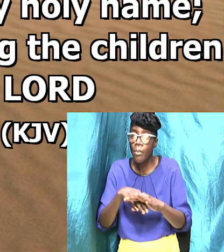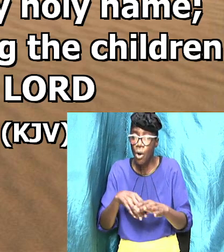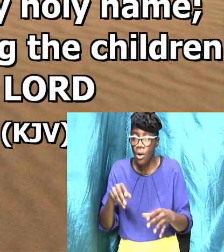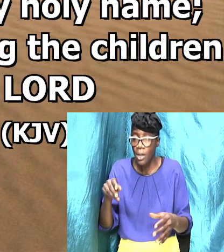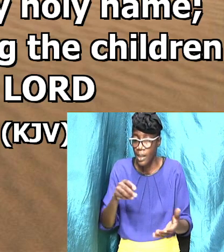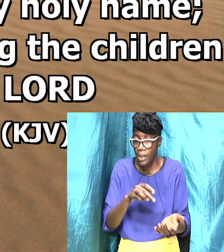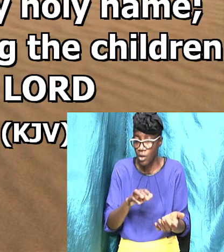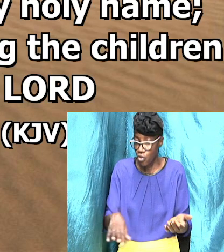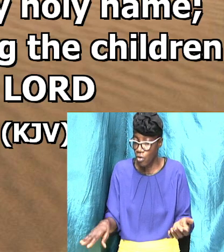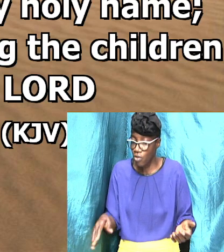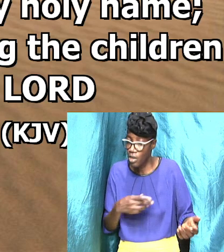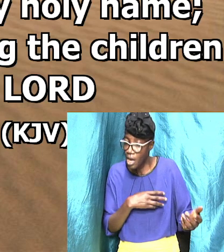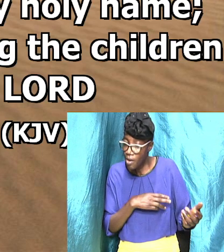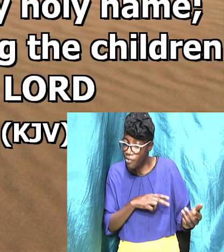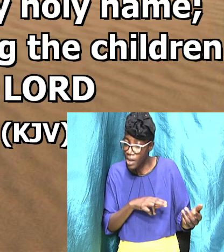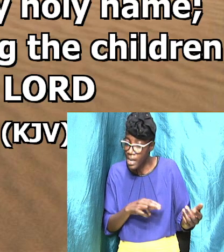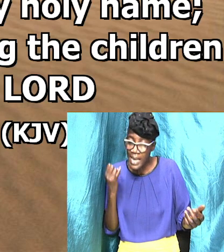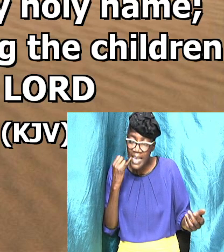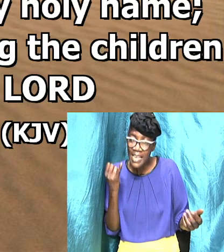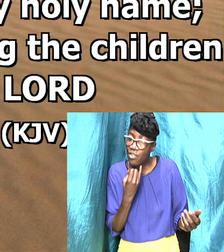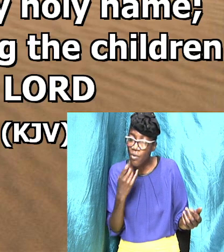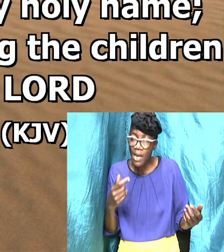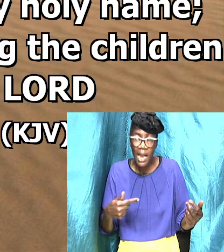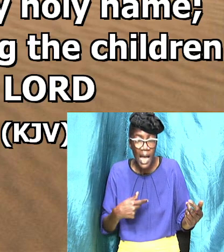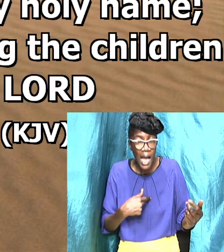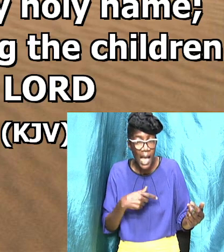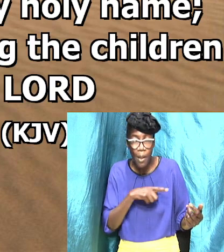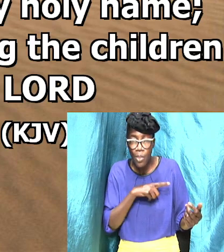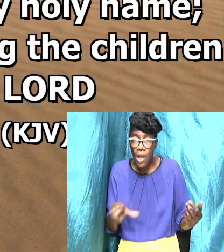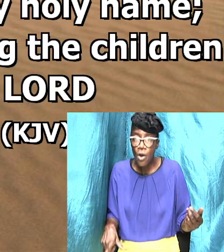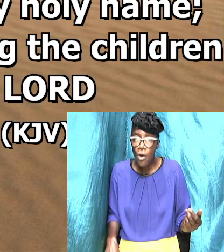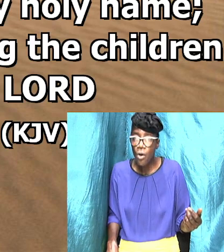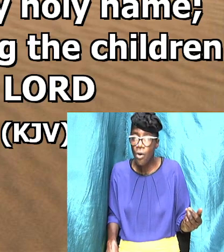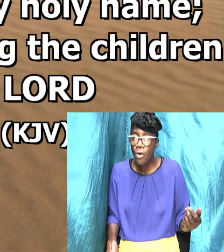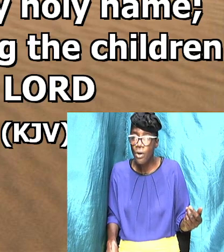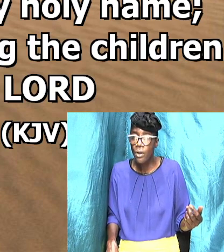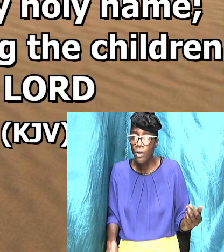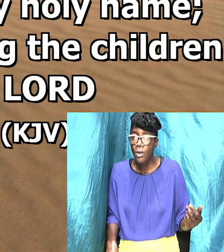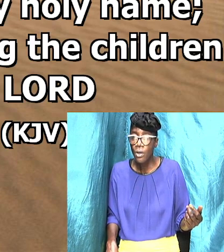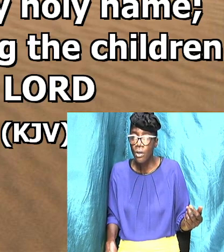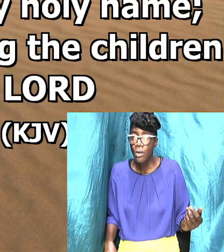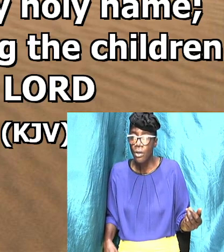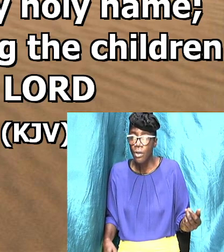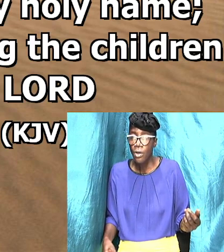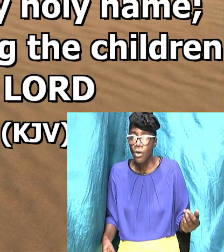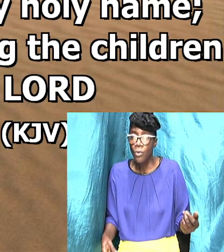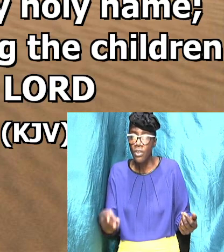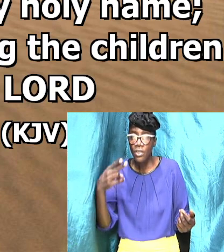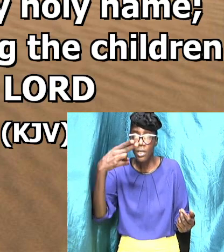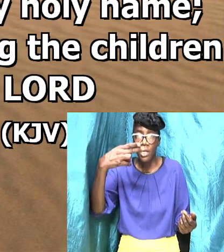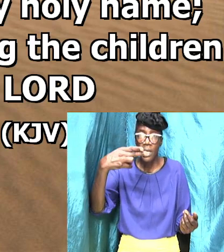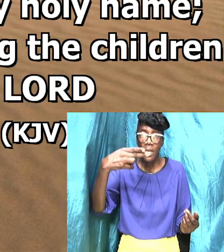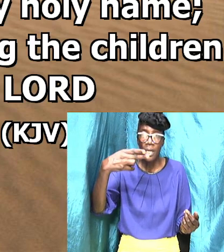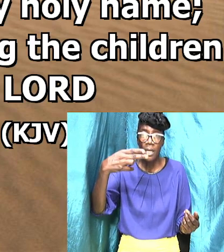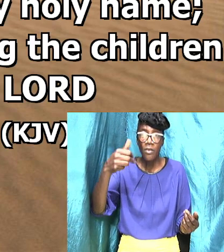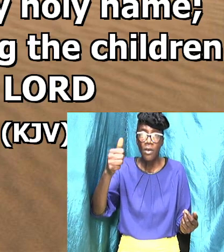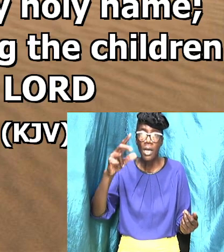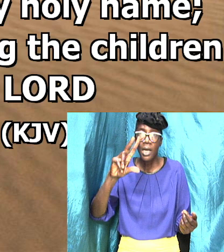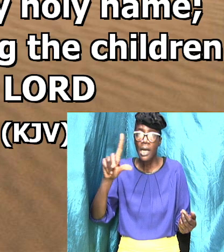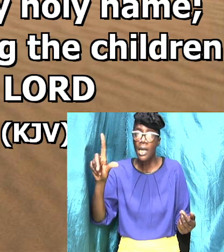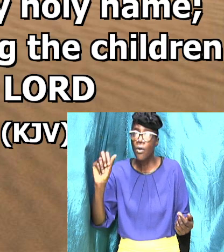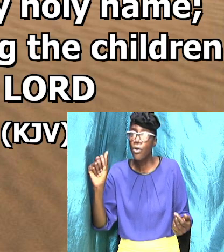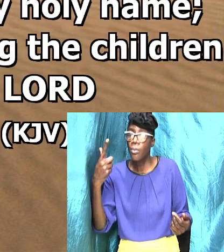the Lord which hallowed you. In the very same breath that God commanded us to be holy,